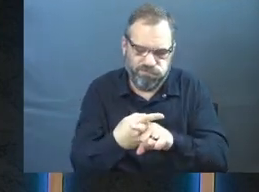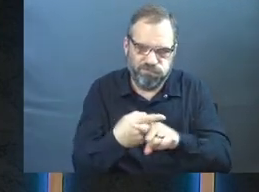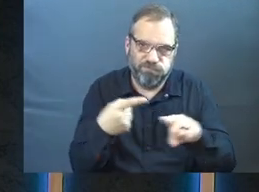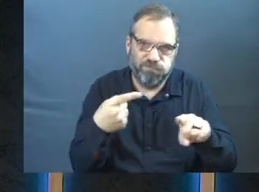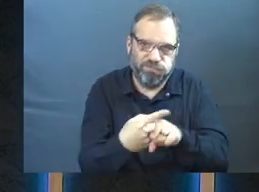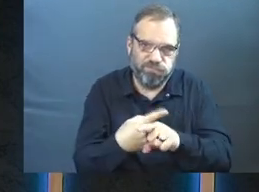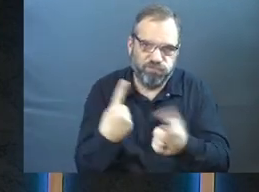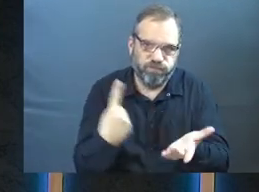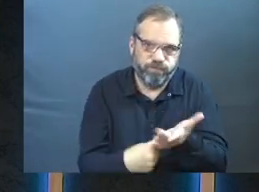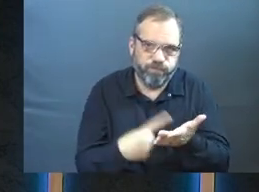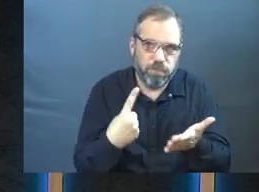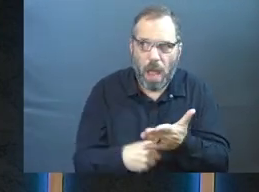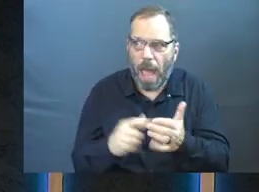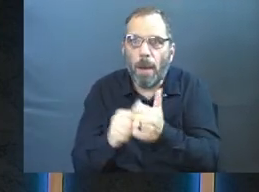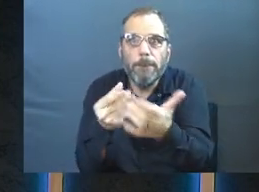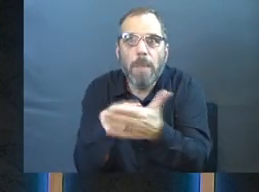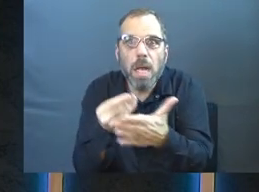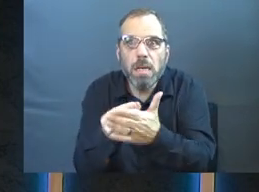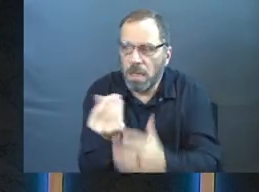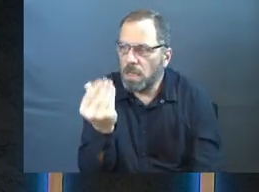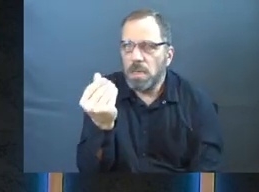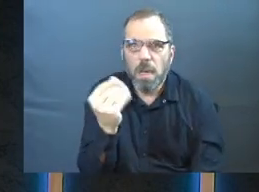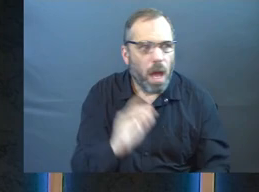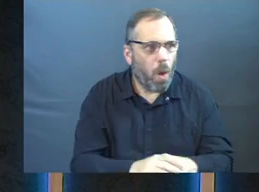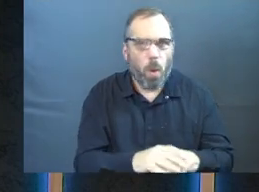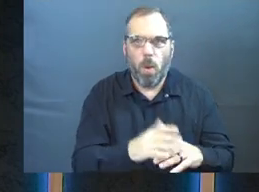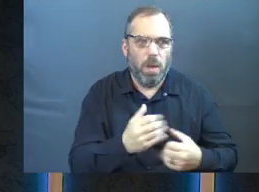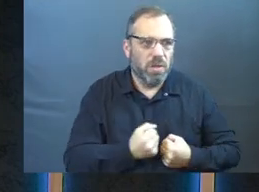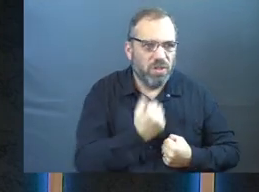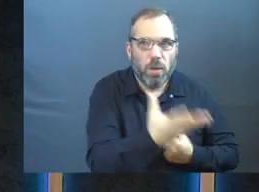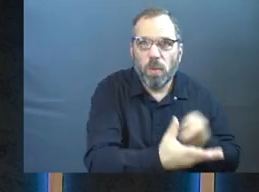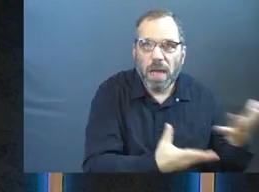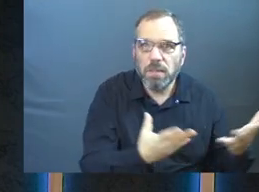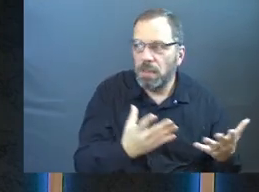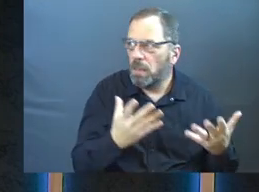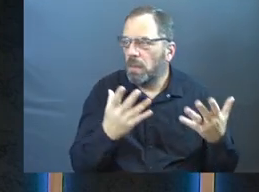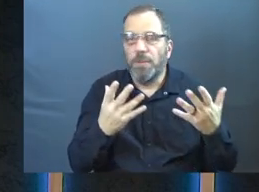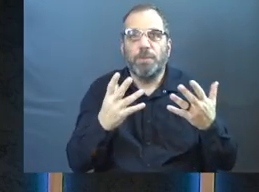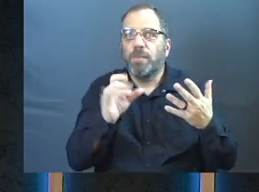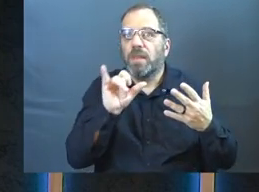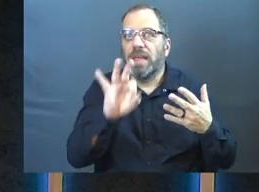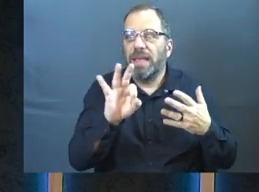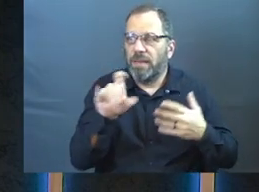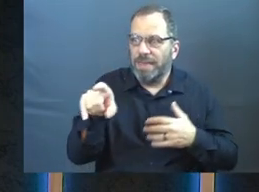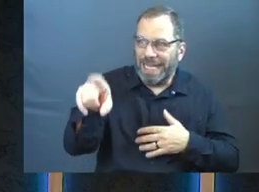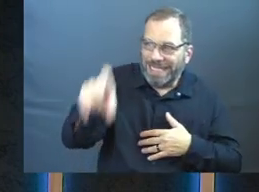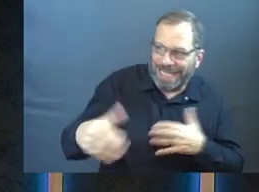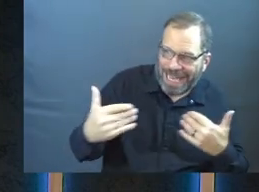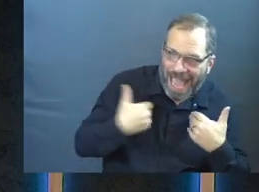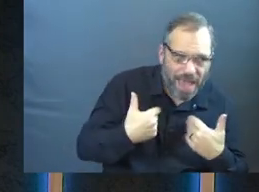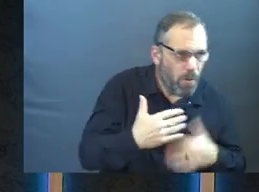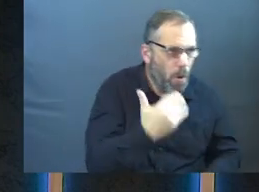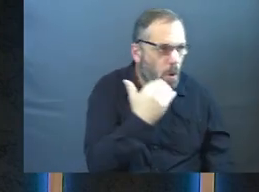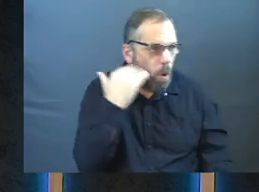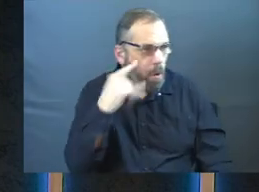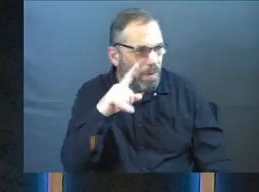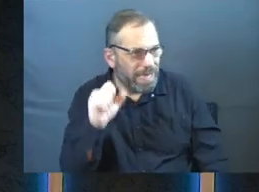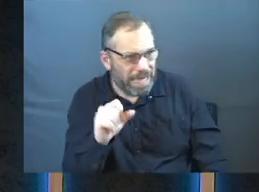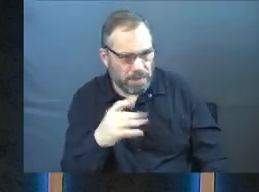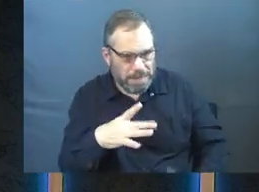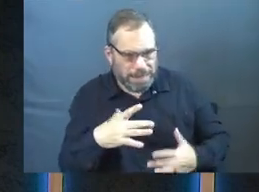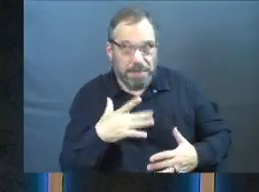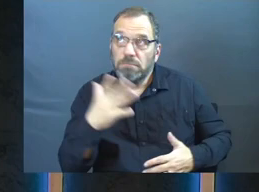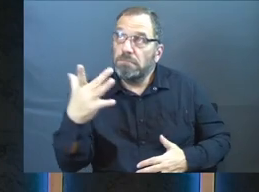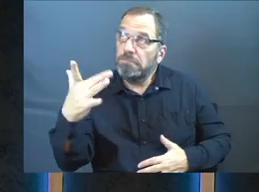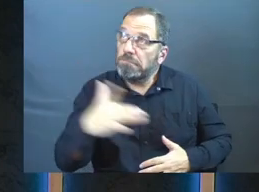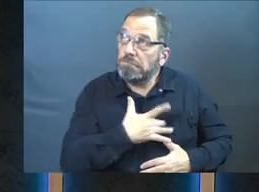hard conversation. What do we do with money? What do we do with generosity? Like if there's somebody in need or there's a homeless person and we feel led